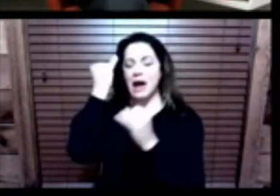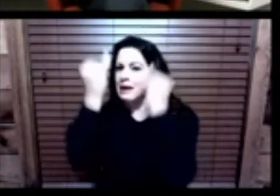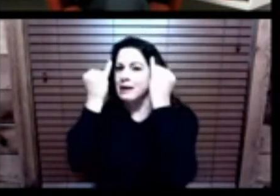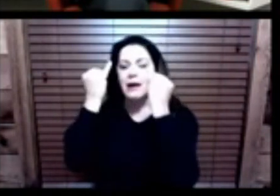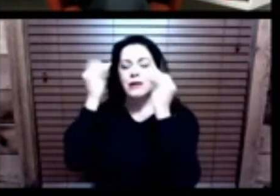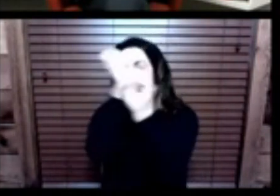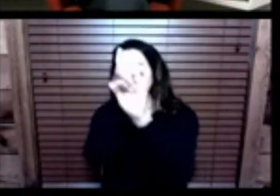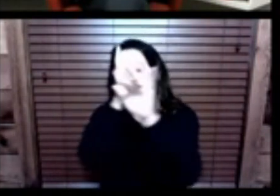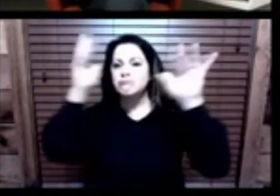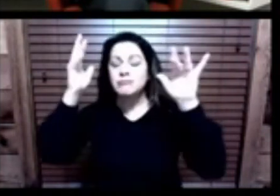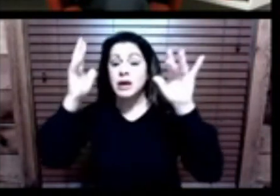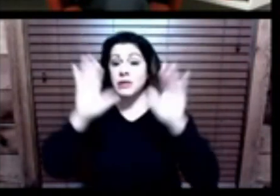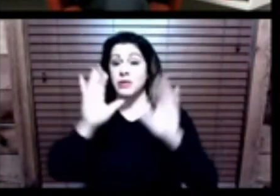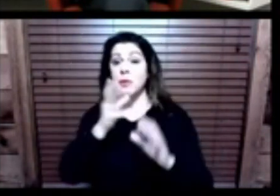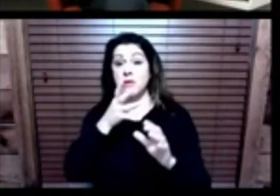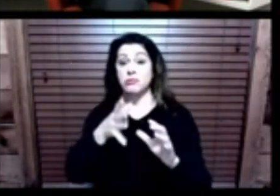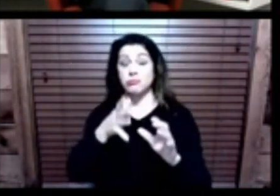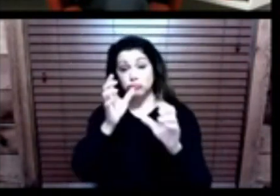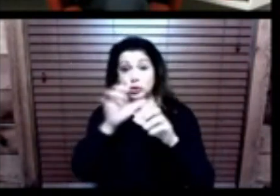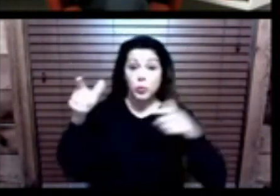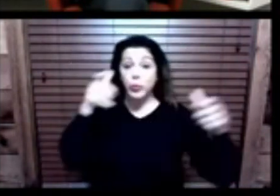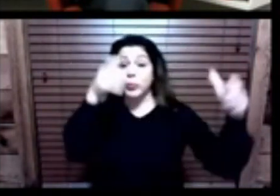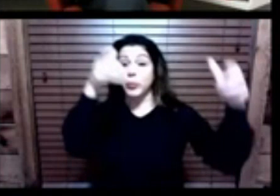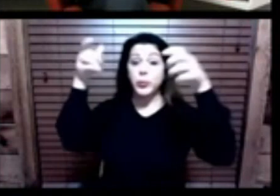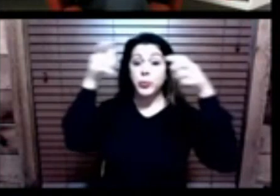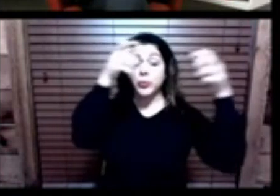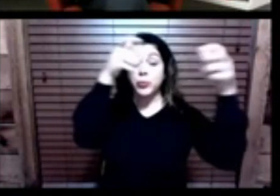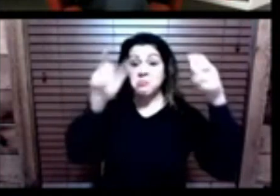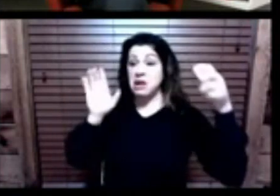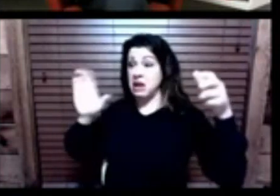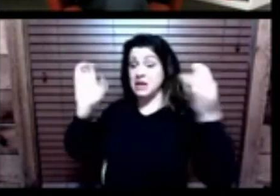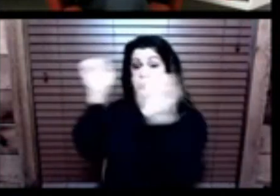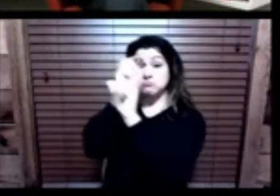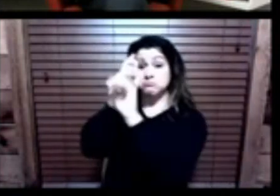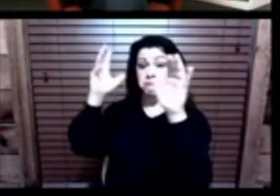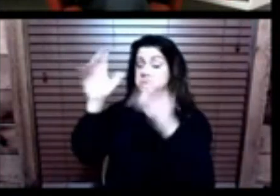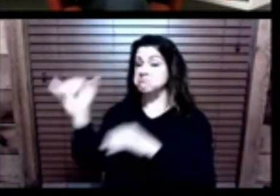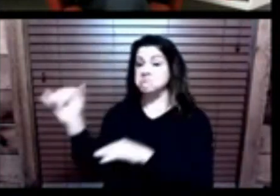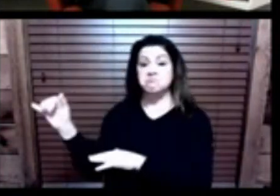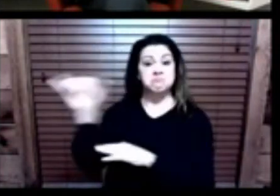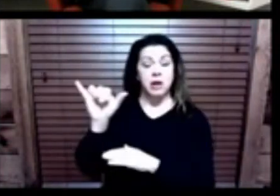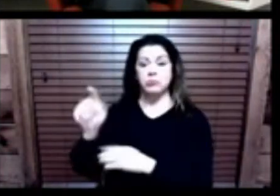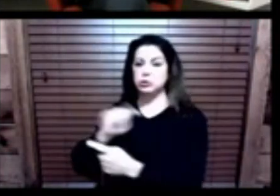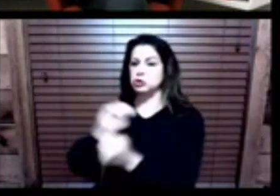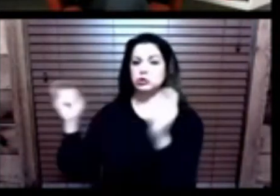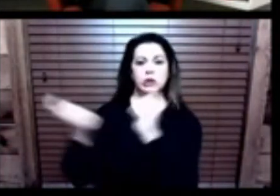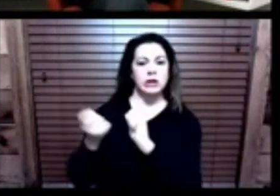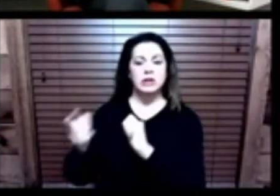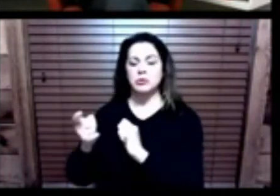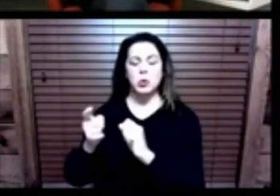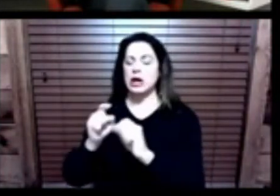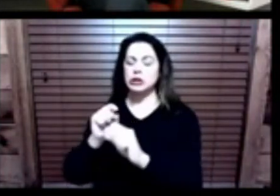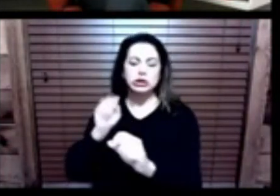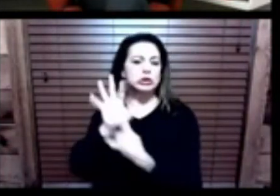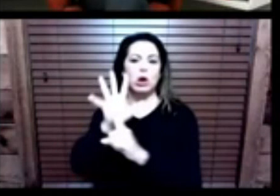did Mothership. We did his image at that same time and transformed him into a mega star. And